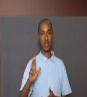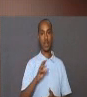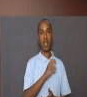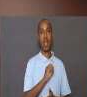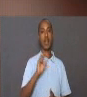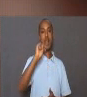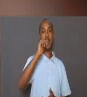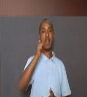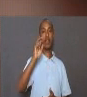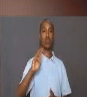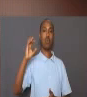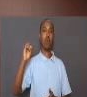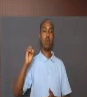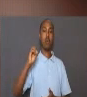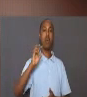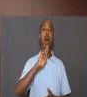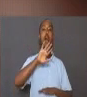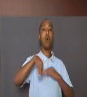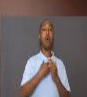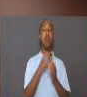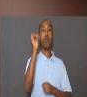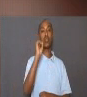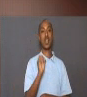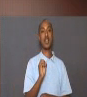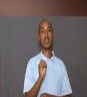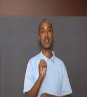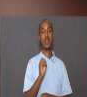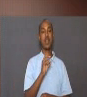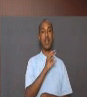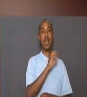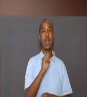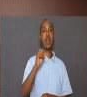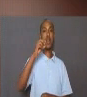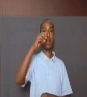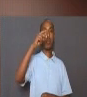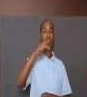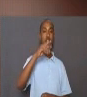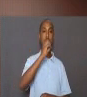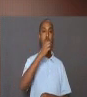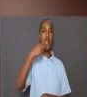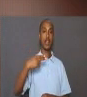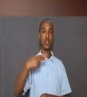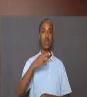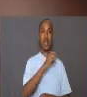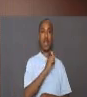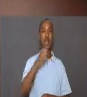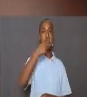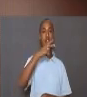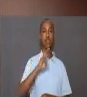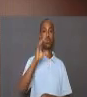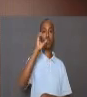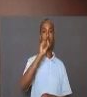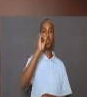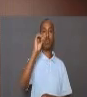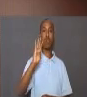sodium oxide are all oxides, and potassium hydroxide and sulfuric